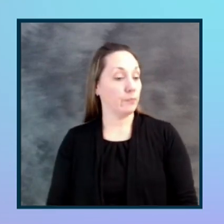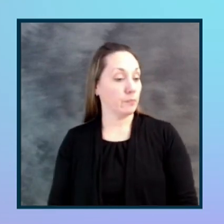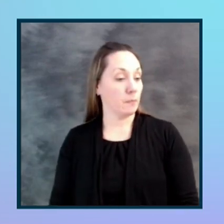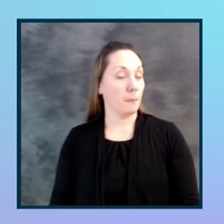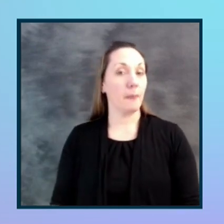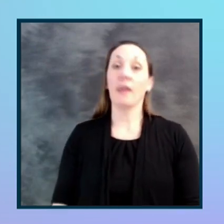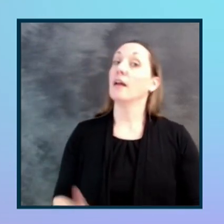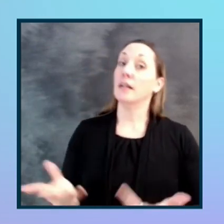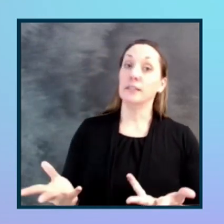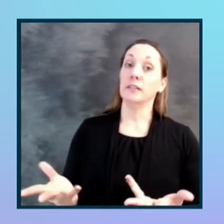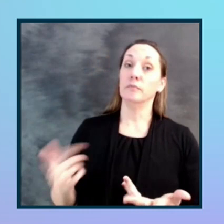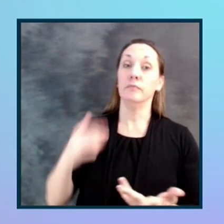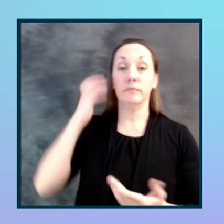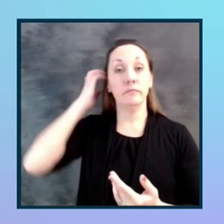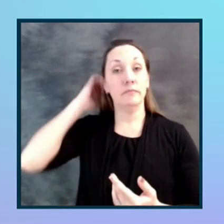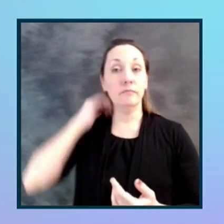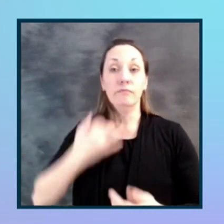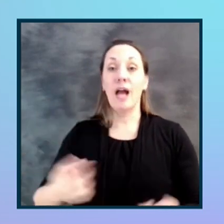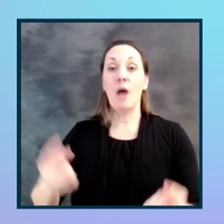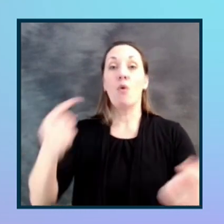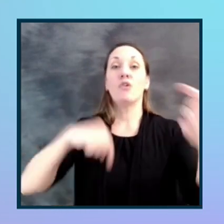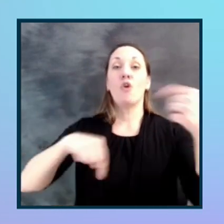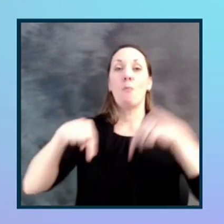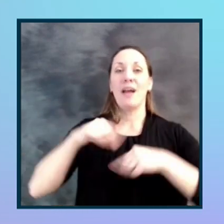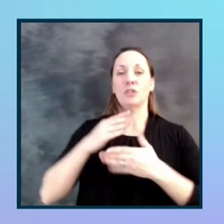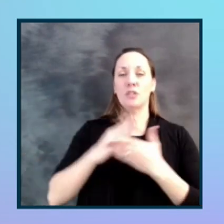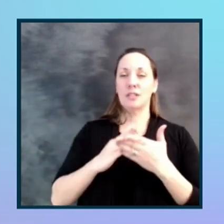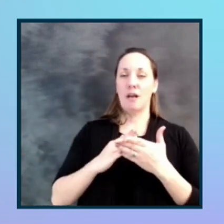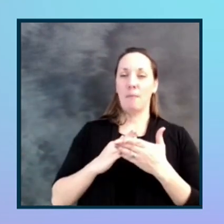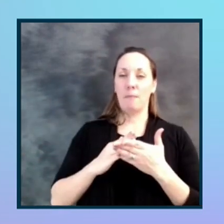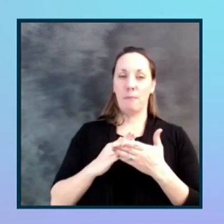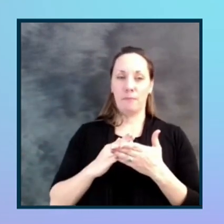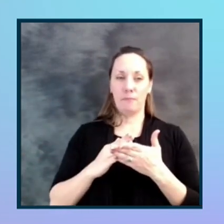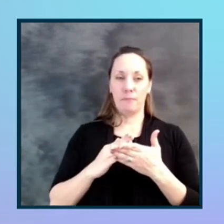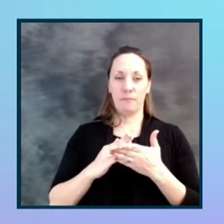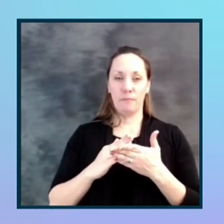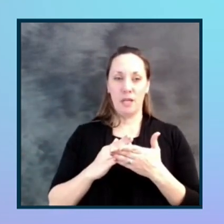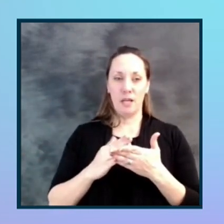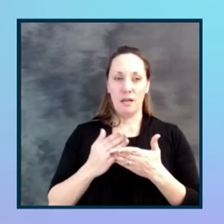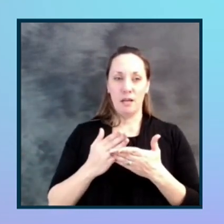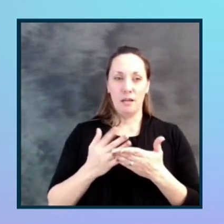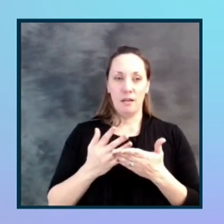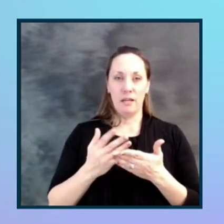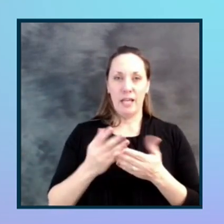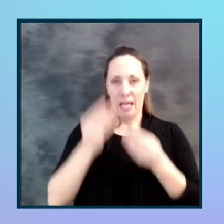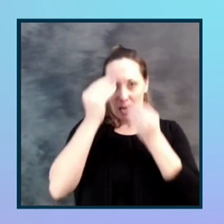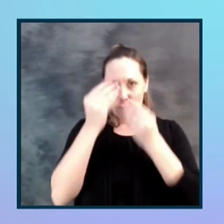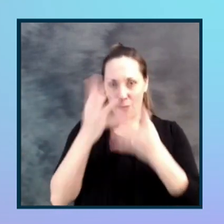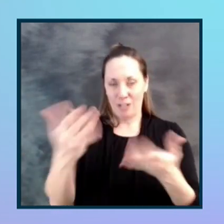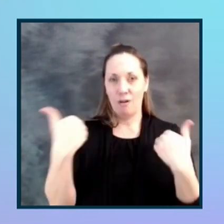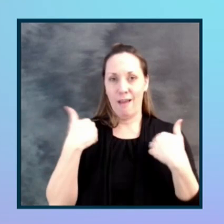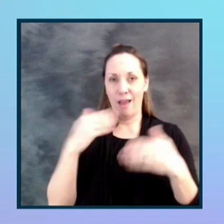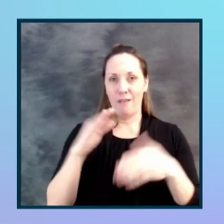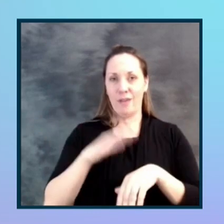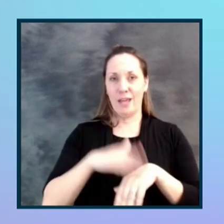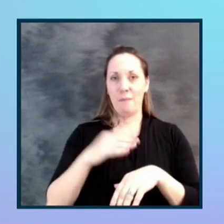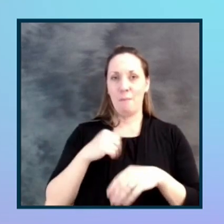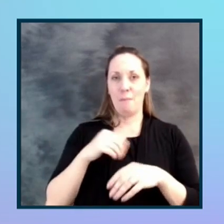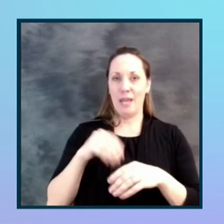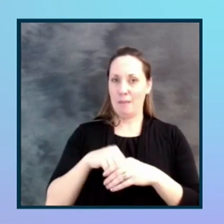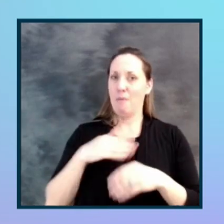think I want to go back to some of the content that I had in my slide. So I think when people struggle to secure